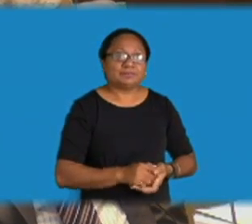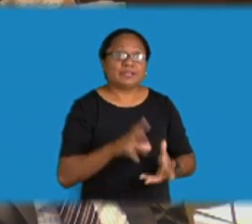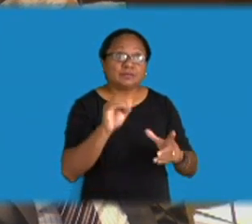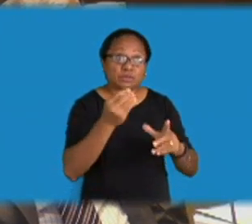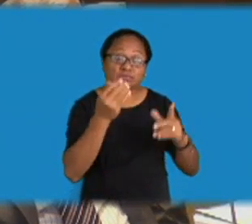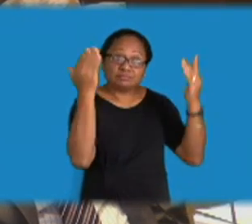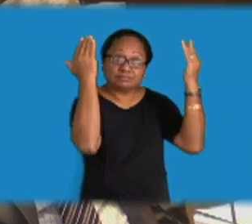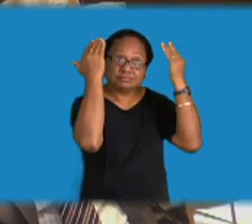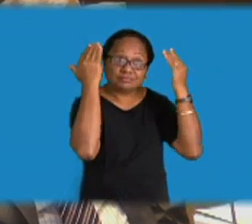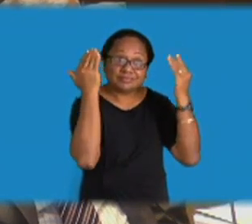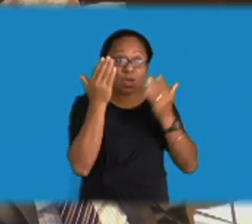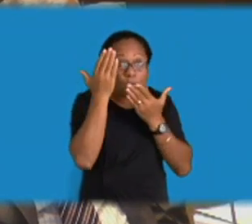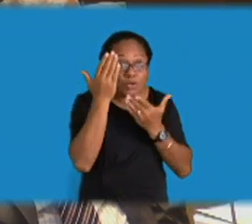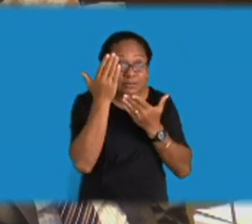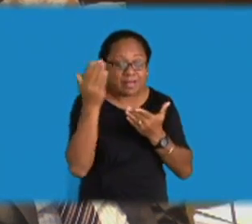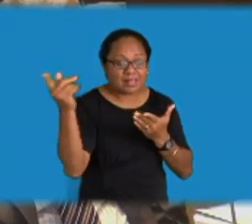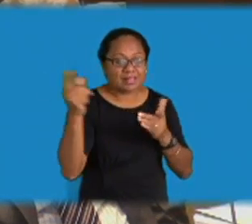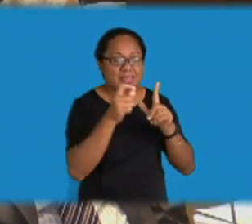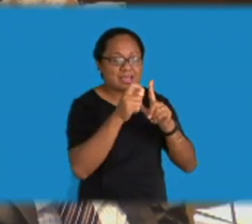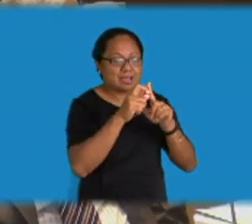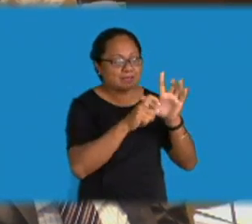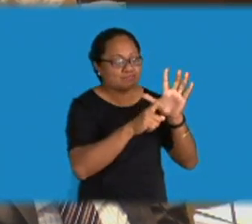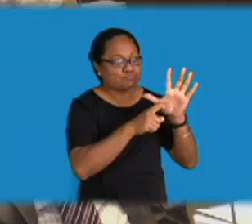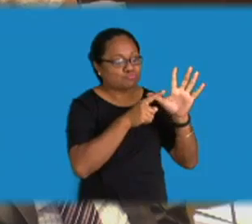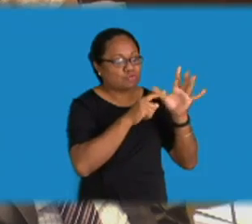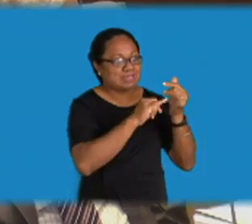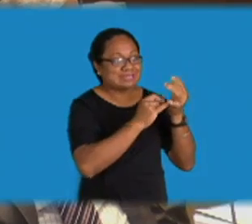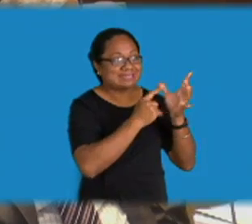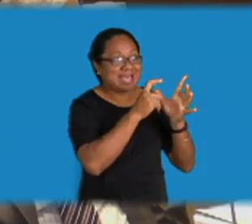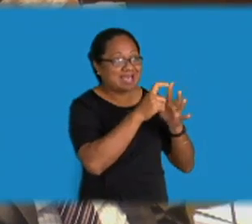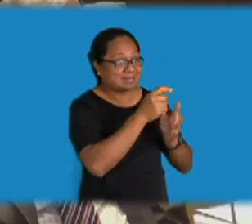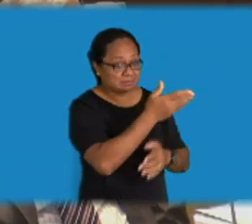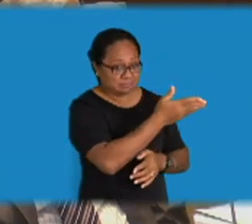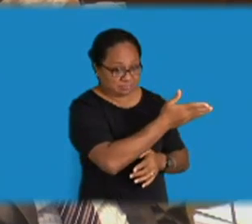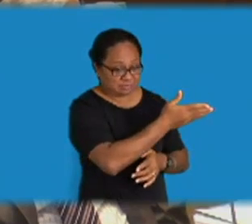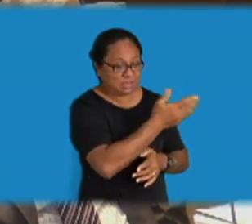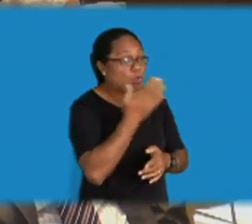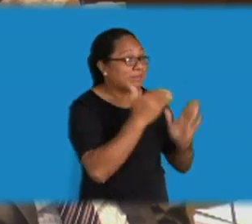that Honourable Prasad himself, when he was chairman,